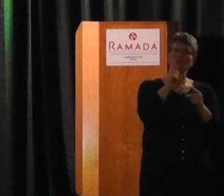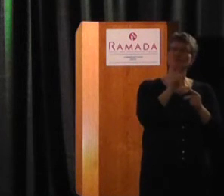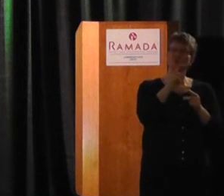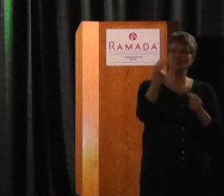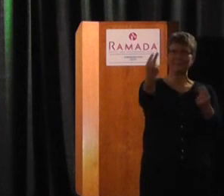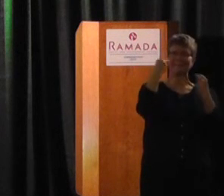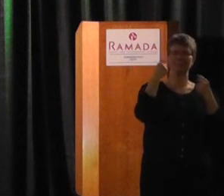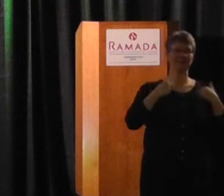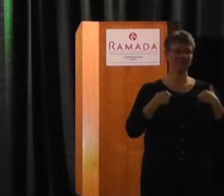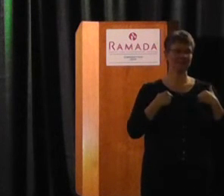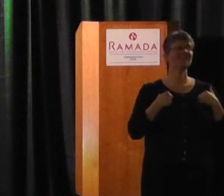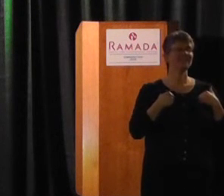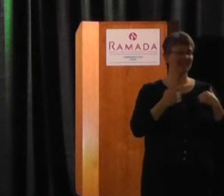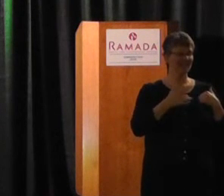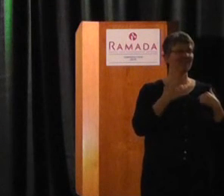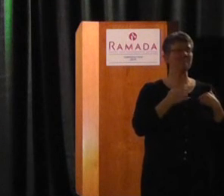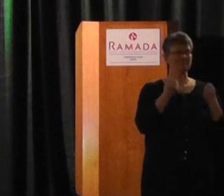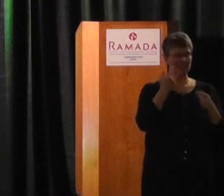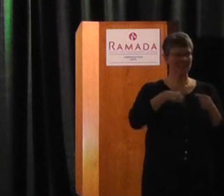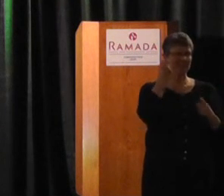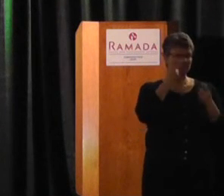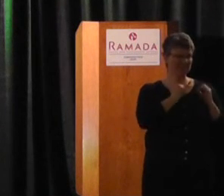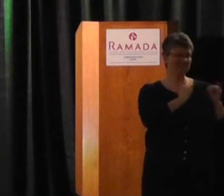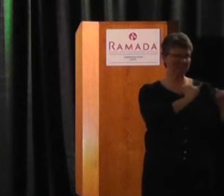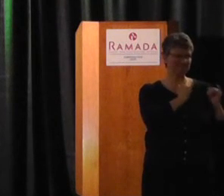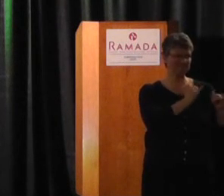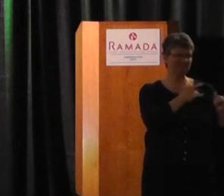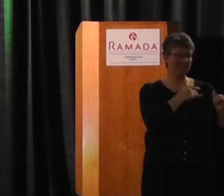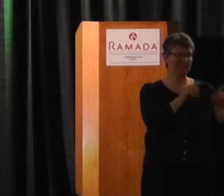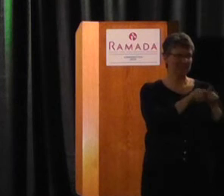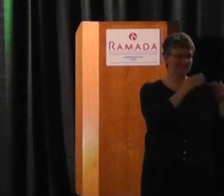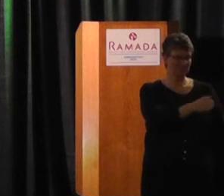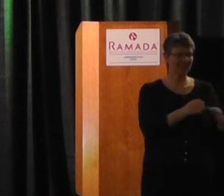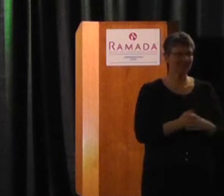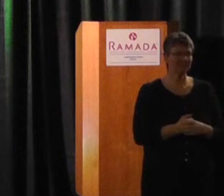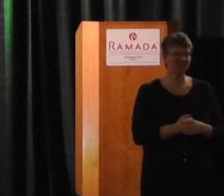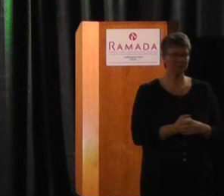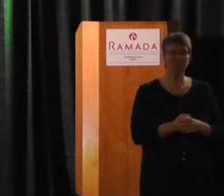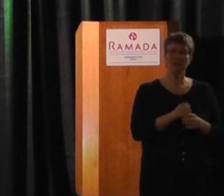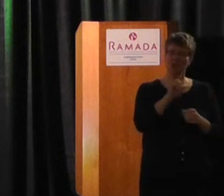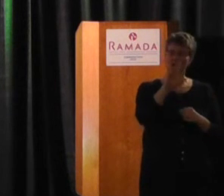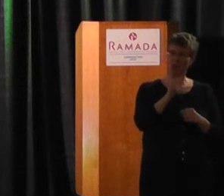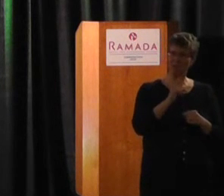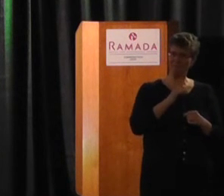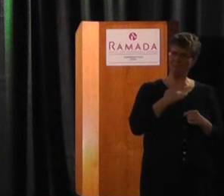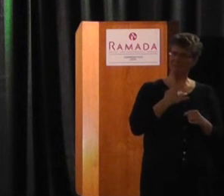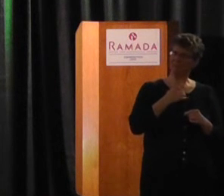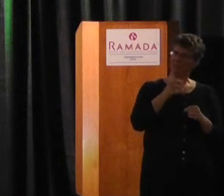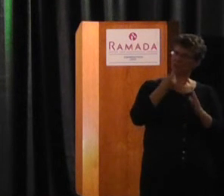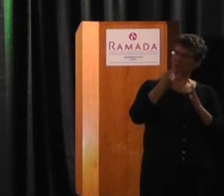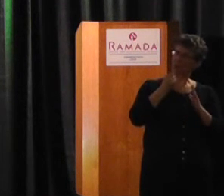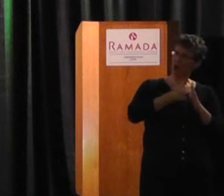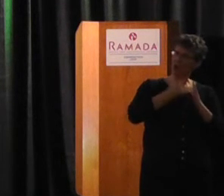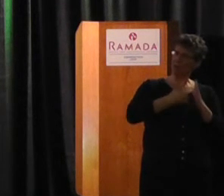lot of us. Scott likes to use his art to do the talking about who he is and is adamant that he should be able to do things his way. Of the Nina